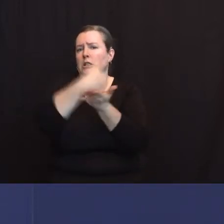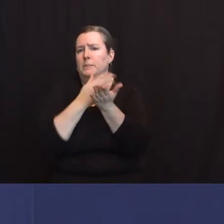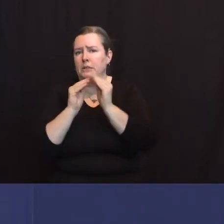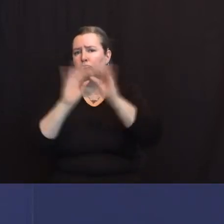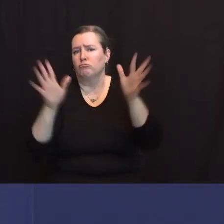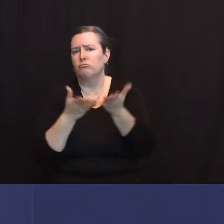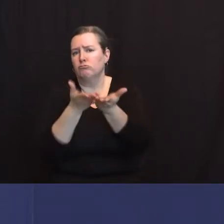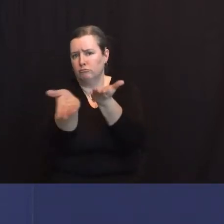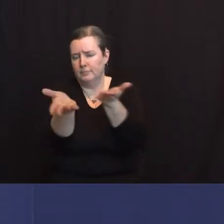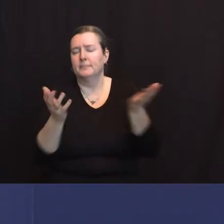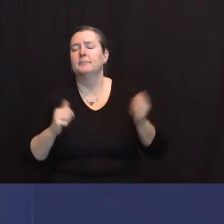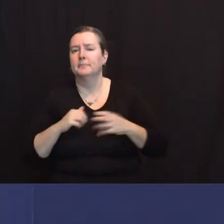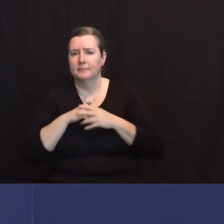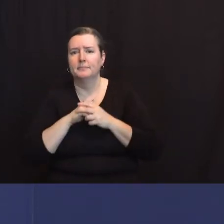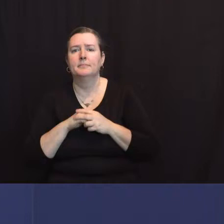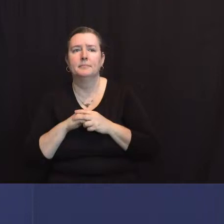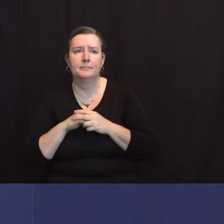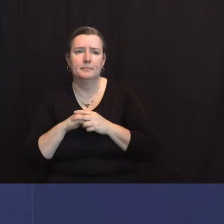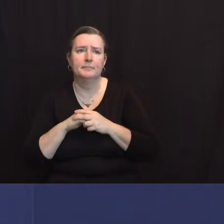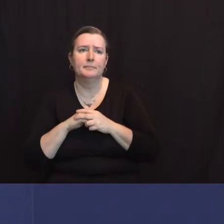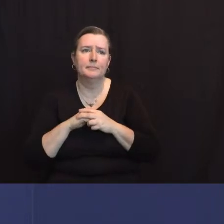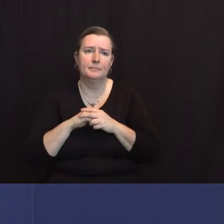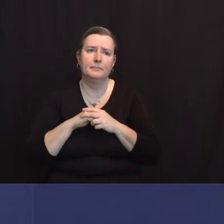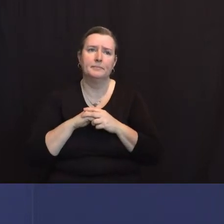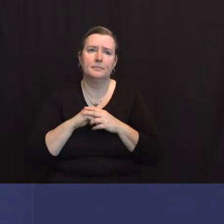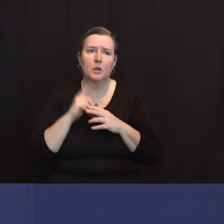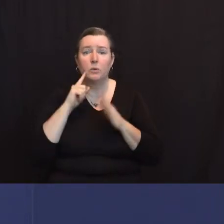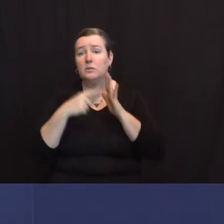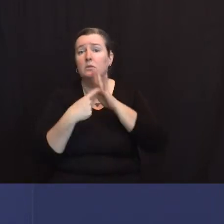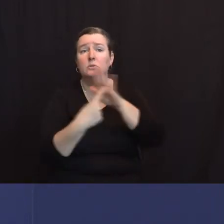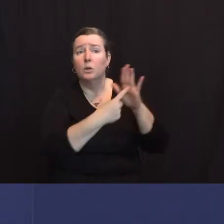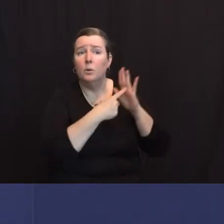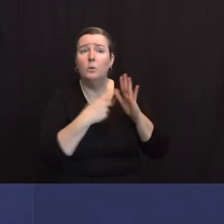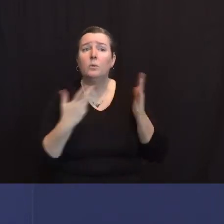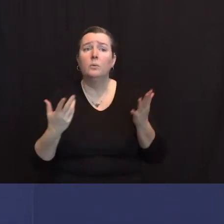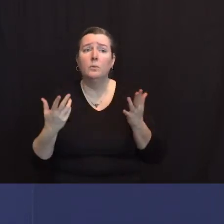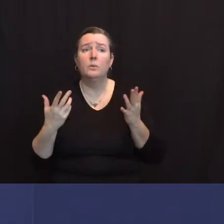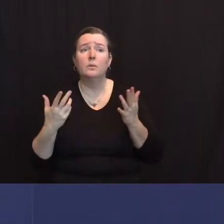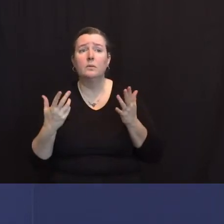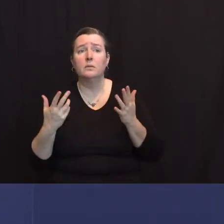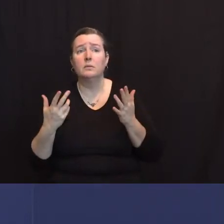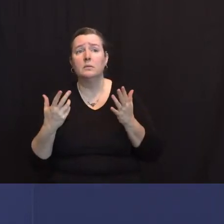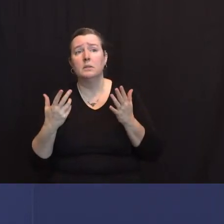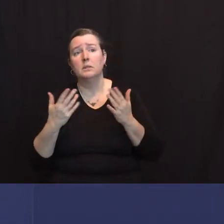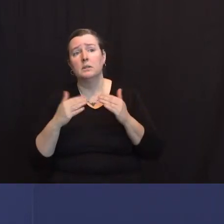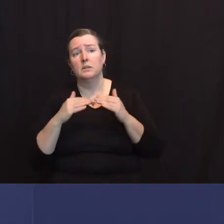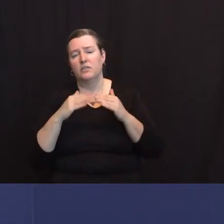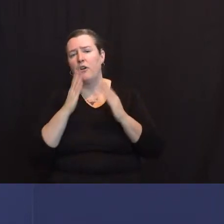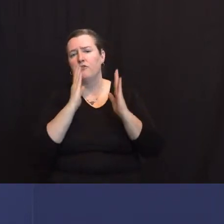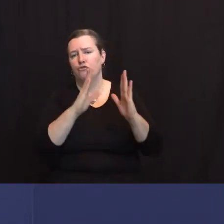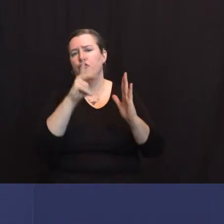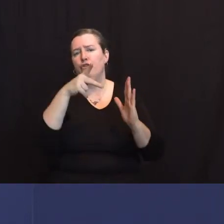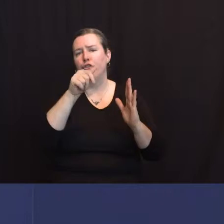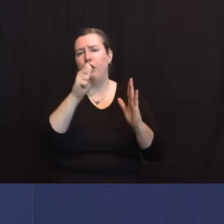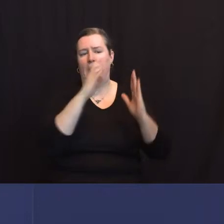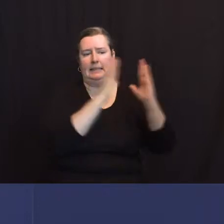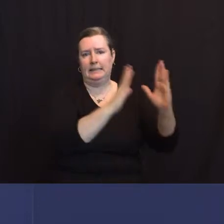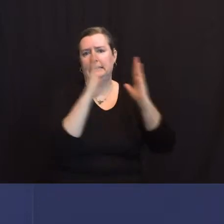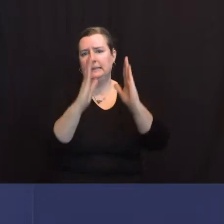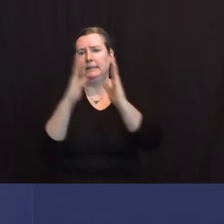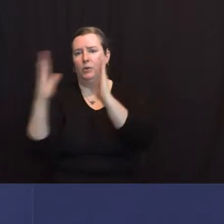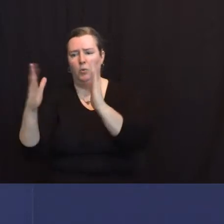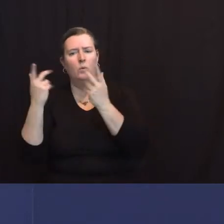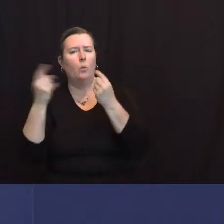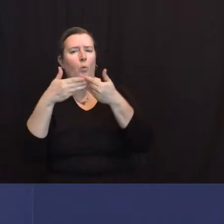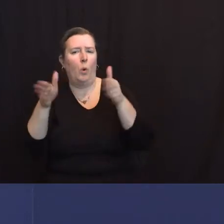It'll show the phased reopening map. It allows users to view detailed information on each individual facility